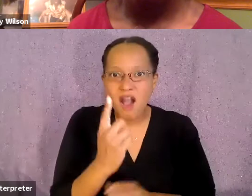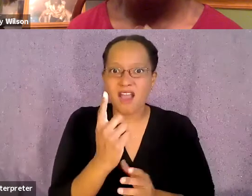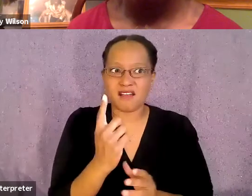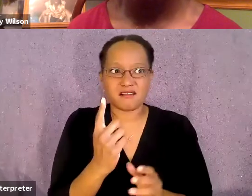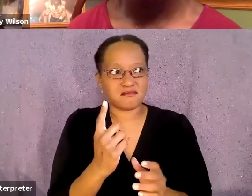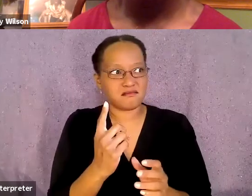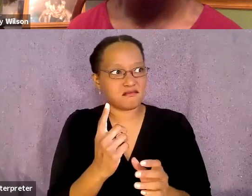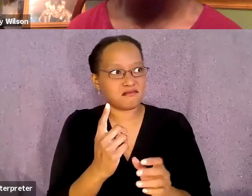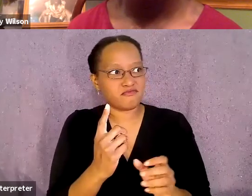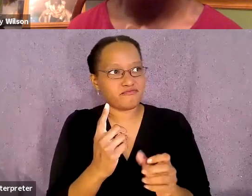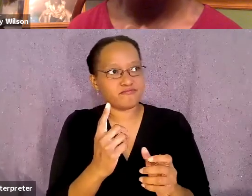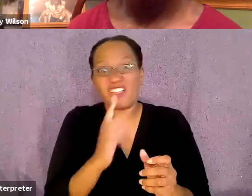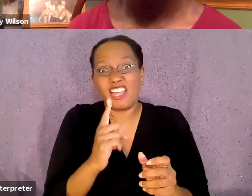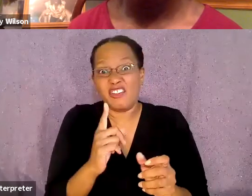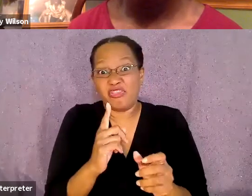me. And